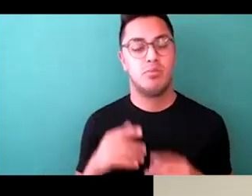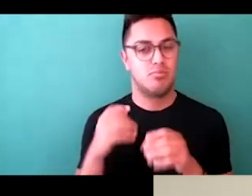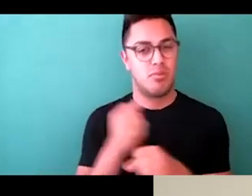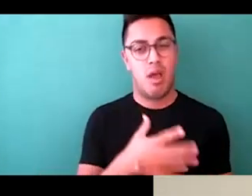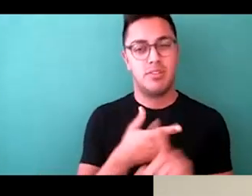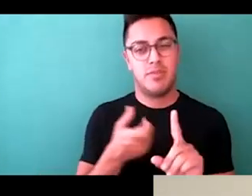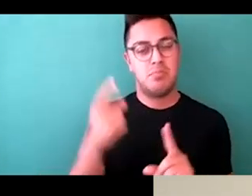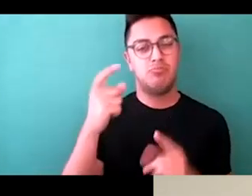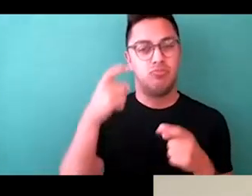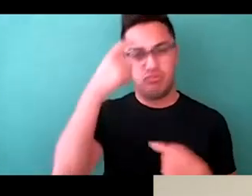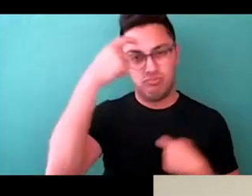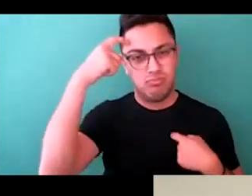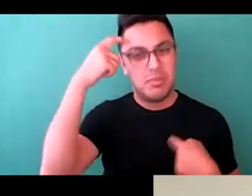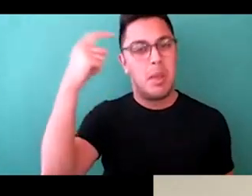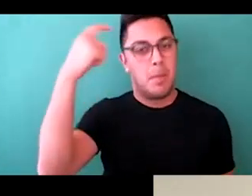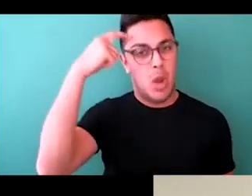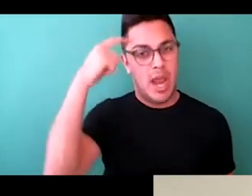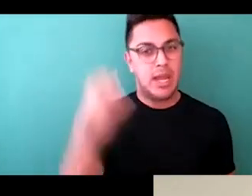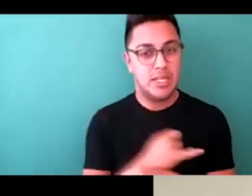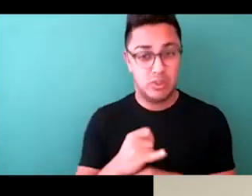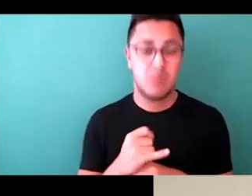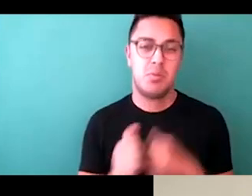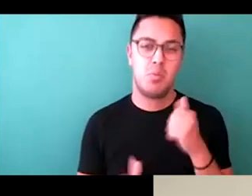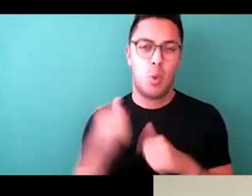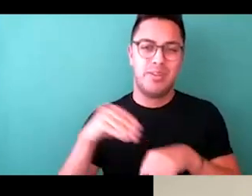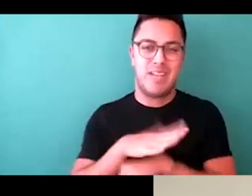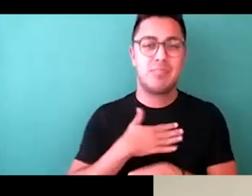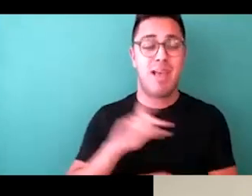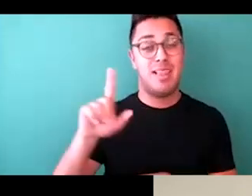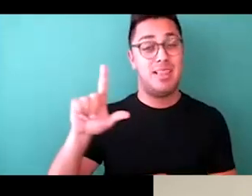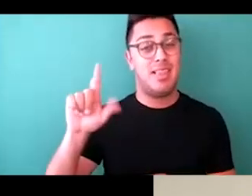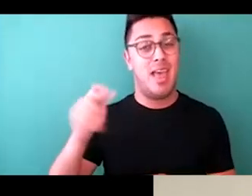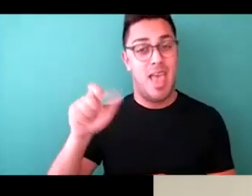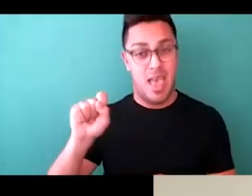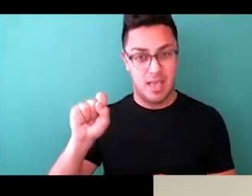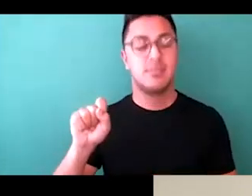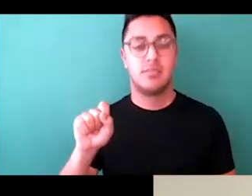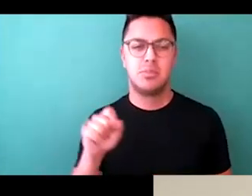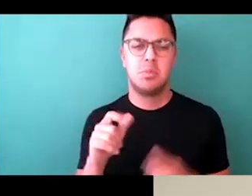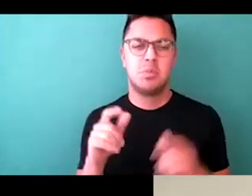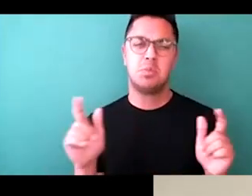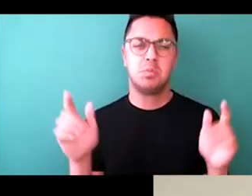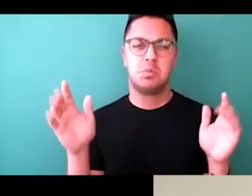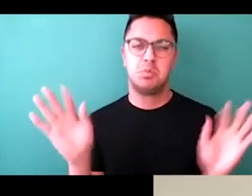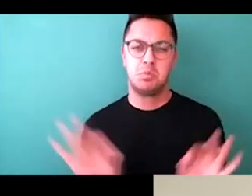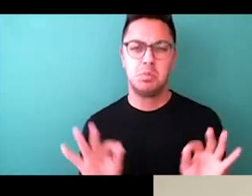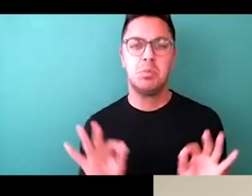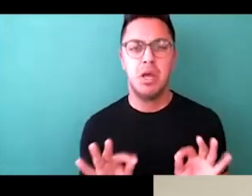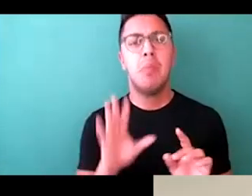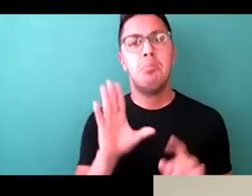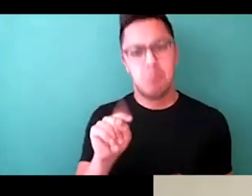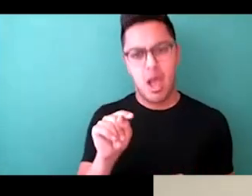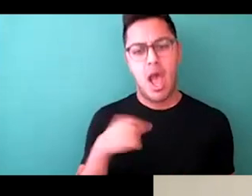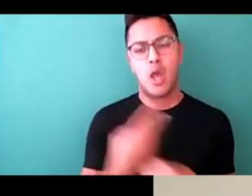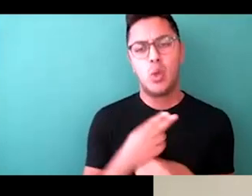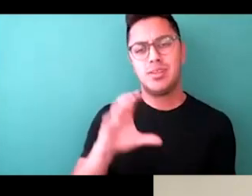disability is mainly in my legs. It's very minimal. I use a cane for support, but for anybody who doesn't have the mobility that I have,